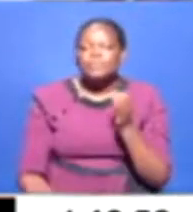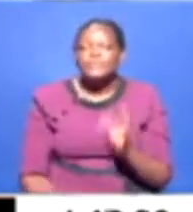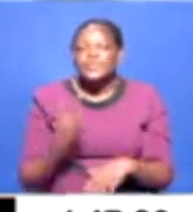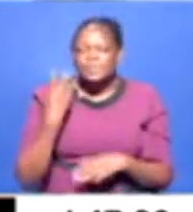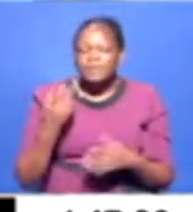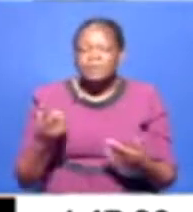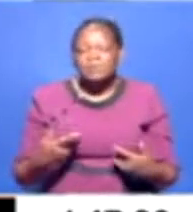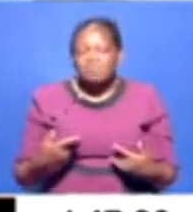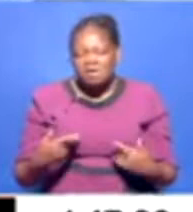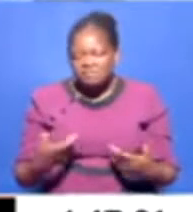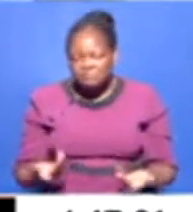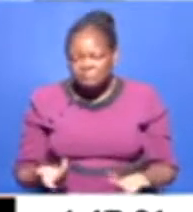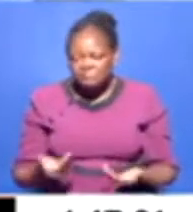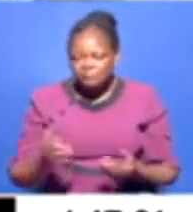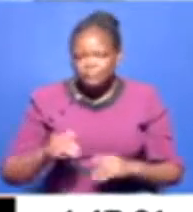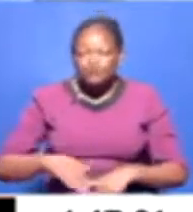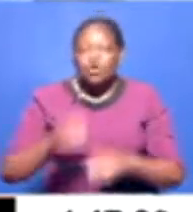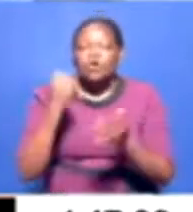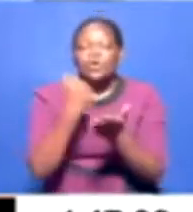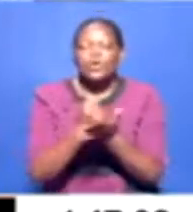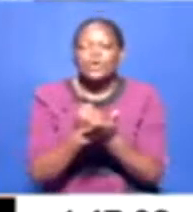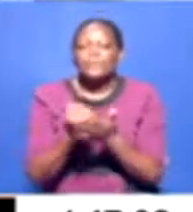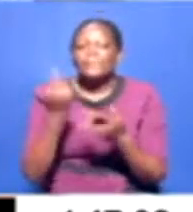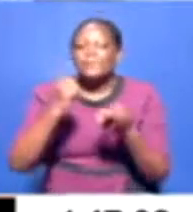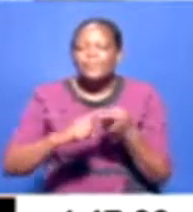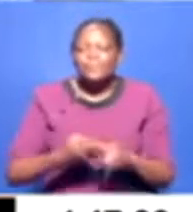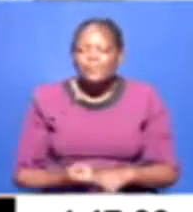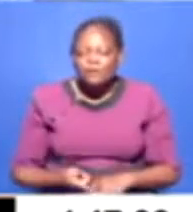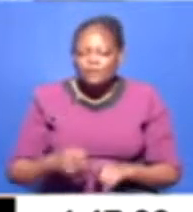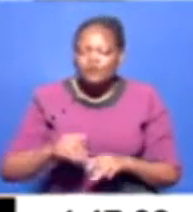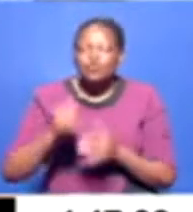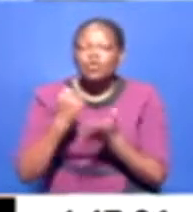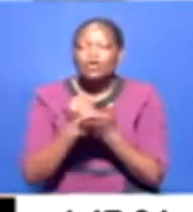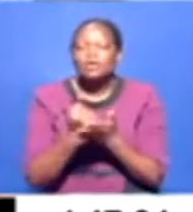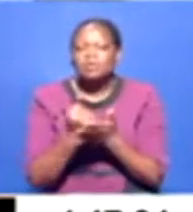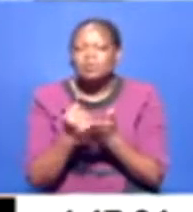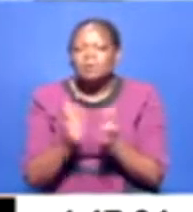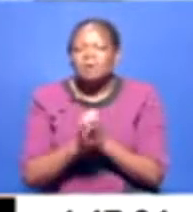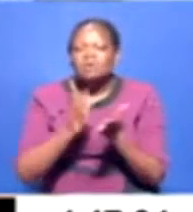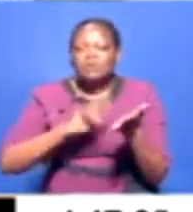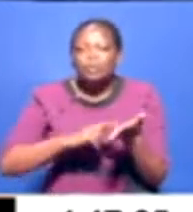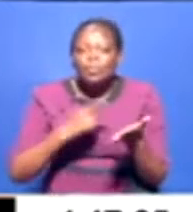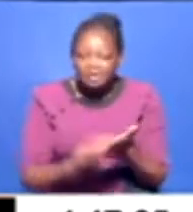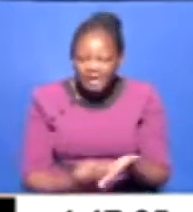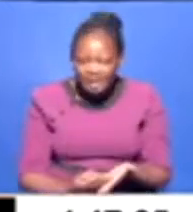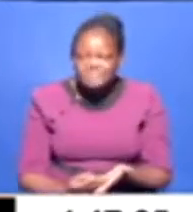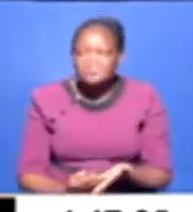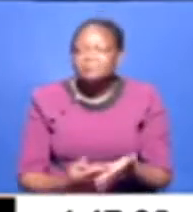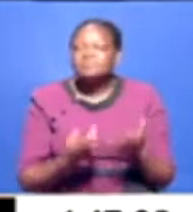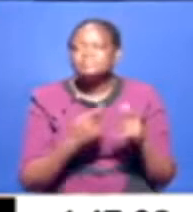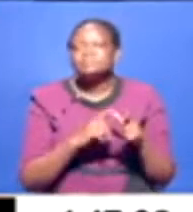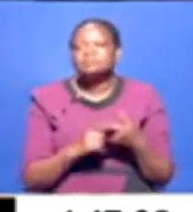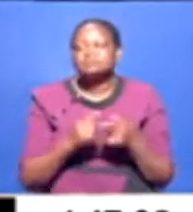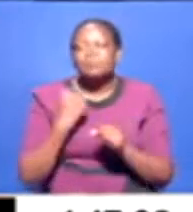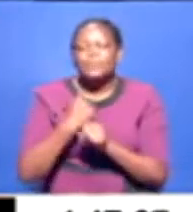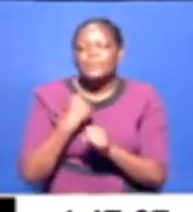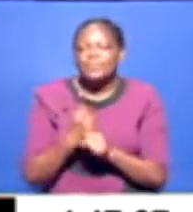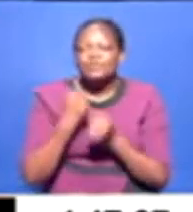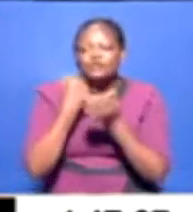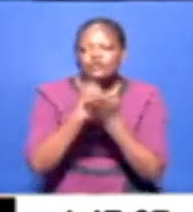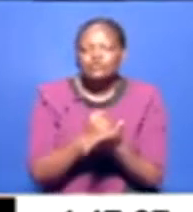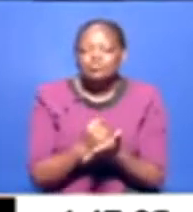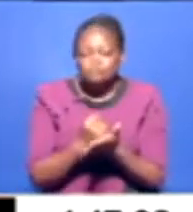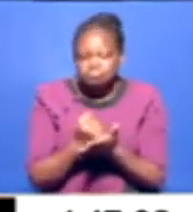kept according to auditing standards. Compliance audit checks if resources have been used lawfully, and performance audit to check